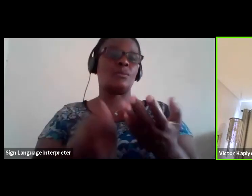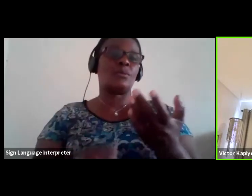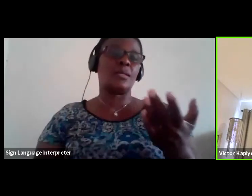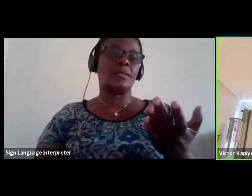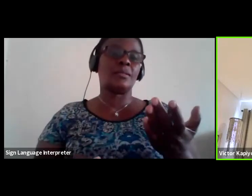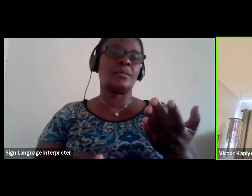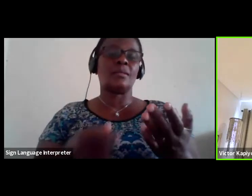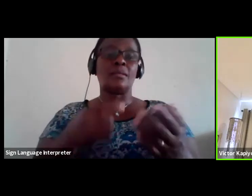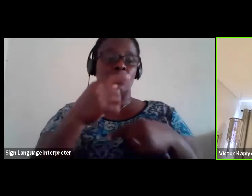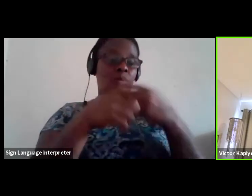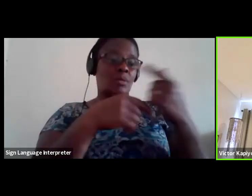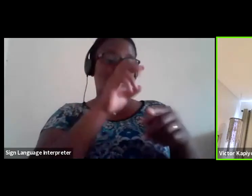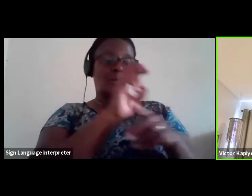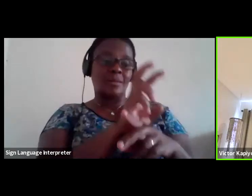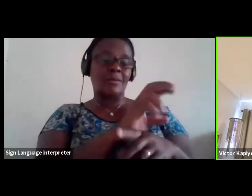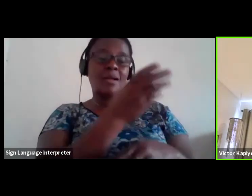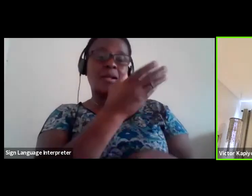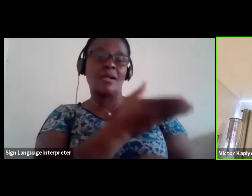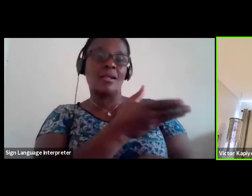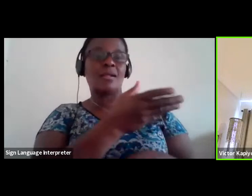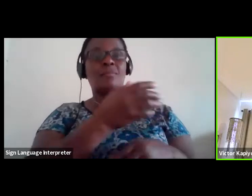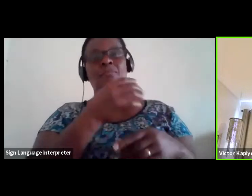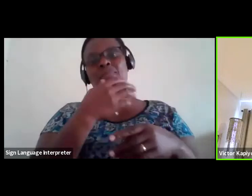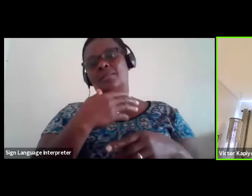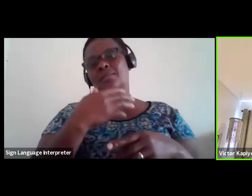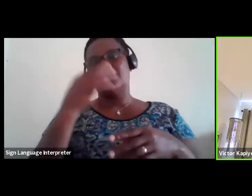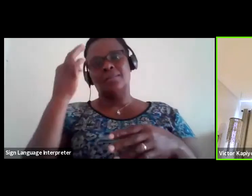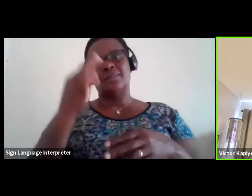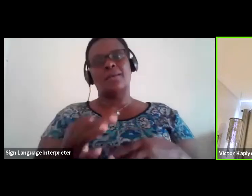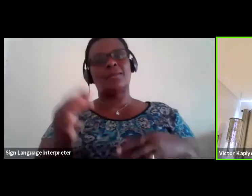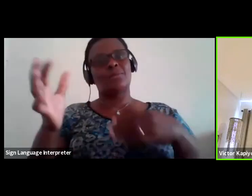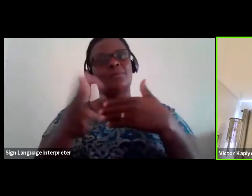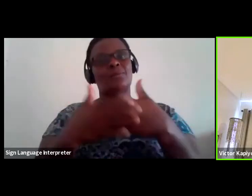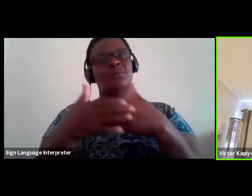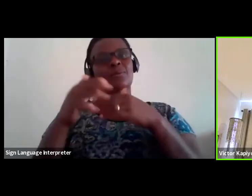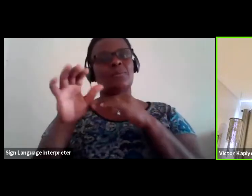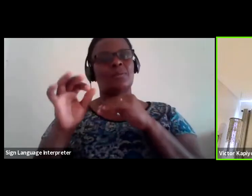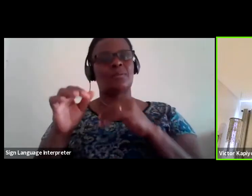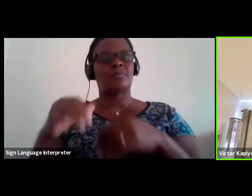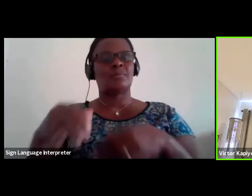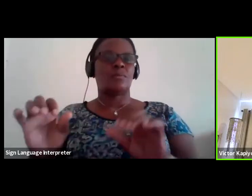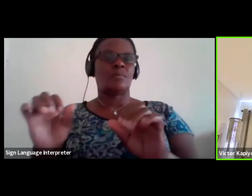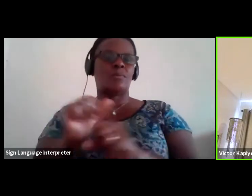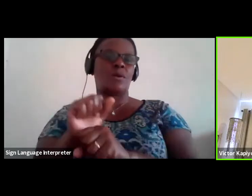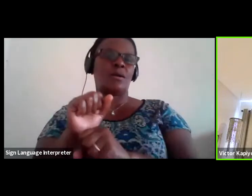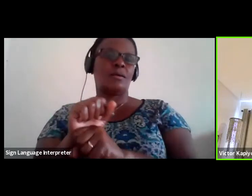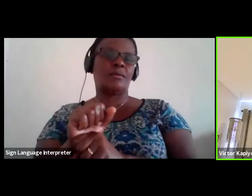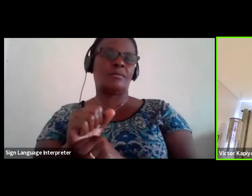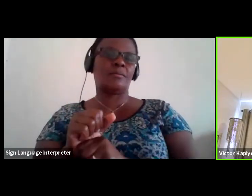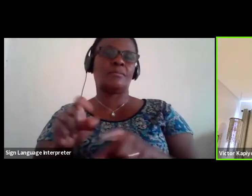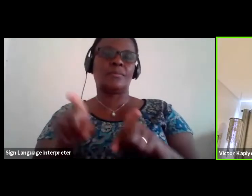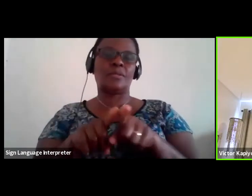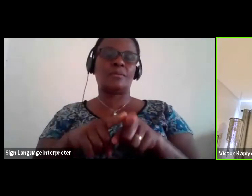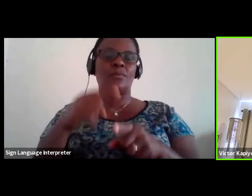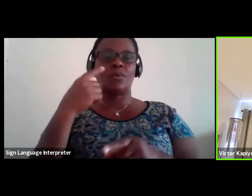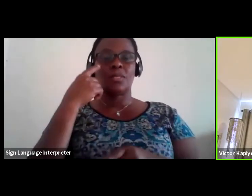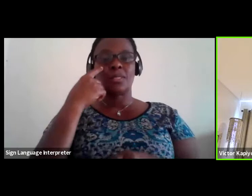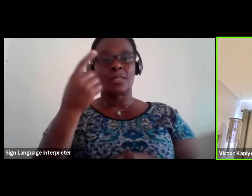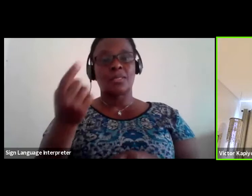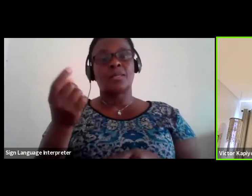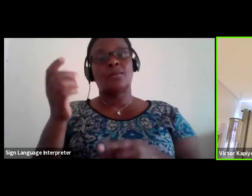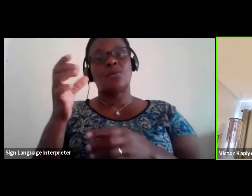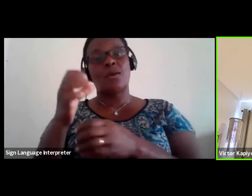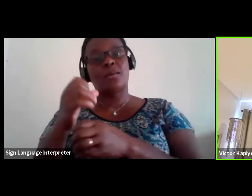operations and their work. As a result, also, we've seen the effect on organizations where, the capacity